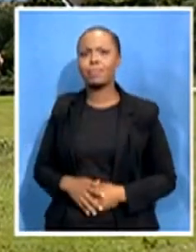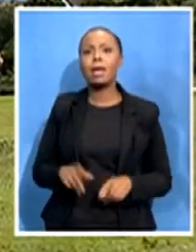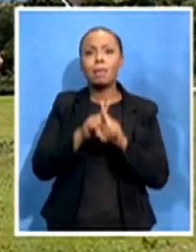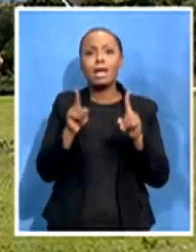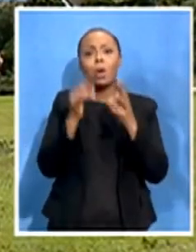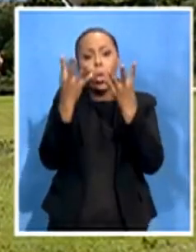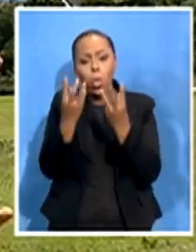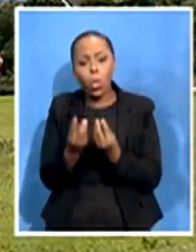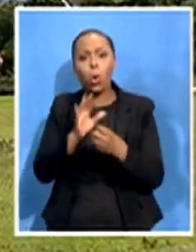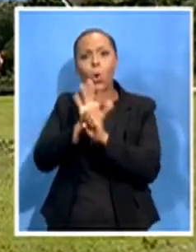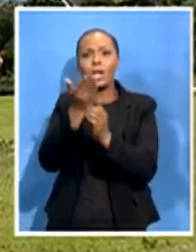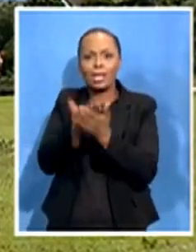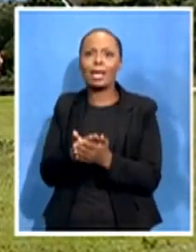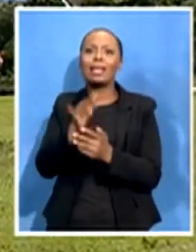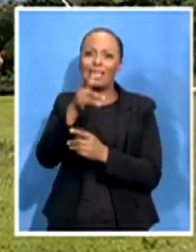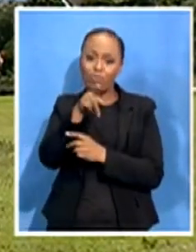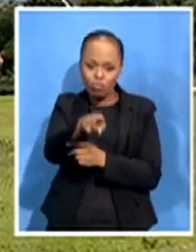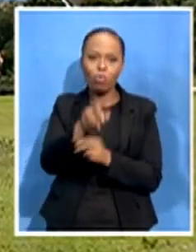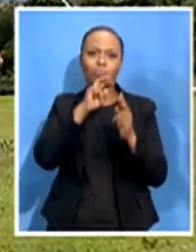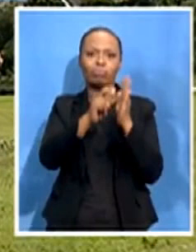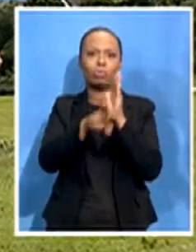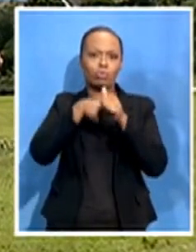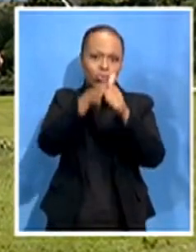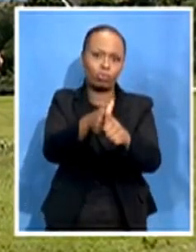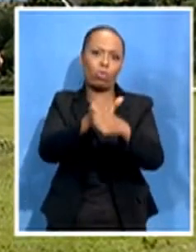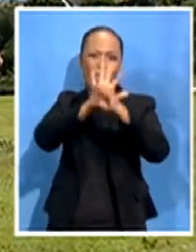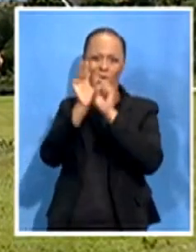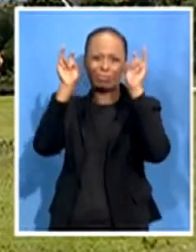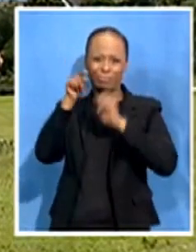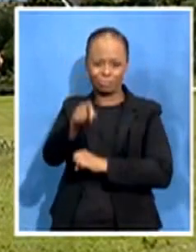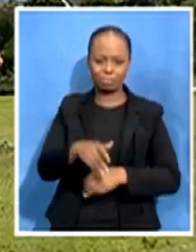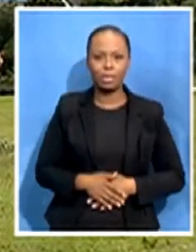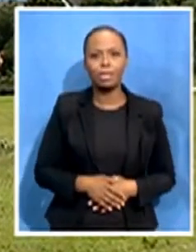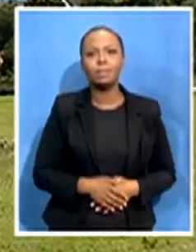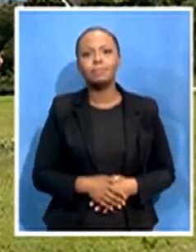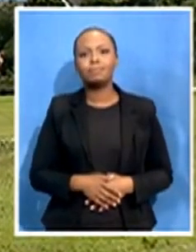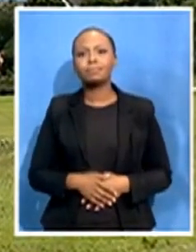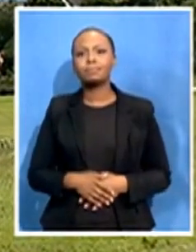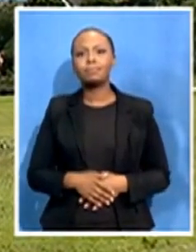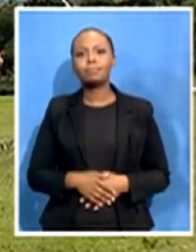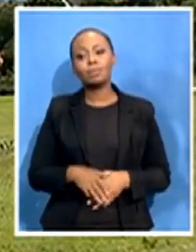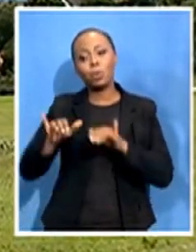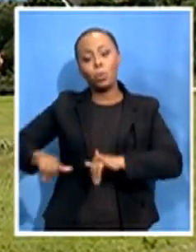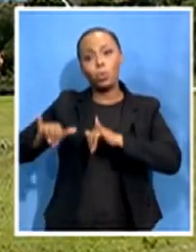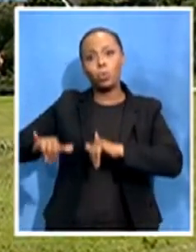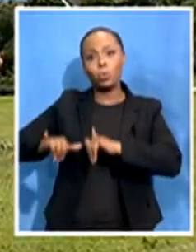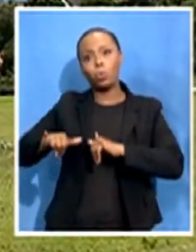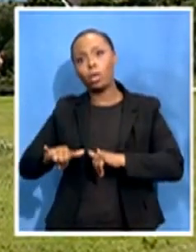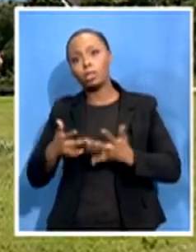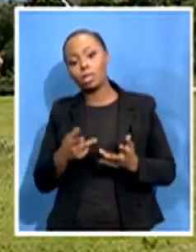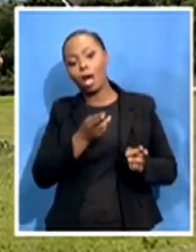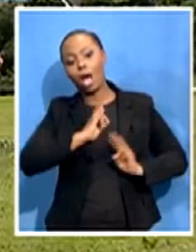COVID-19 regulations. So that was a wrap of the metro. That's how our week was, and we wait in anticipation about the announcements of the initiation season, which is